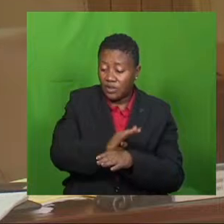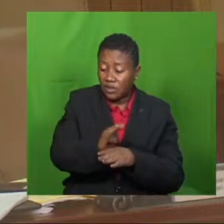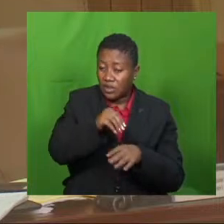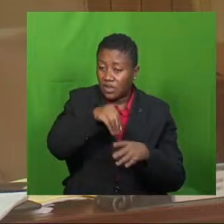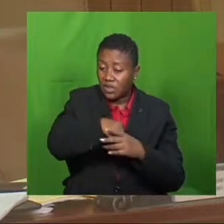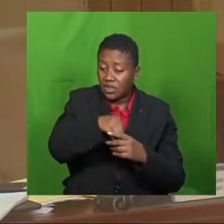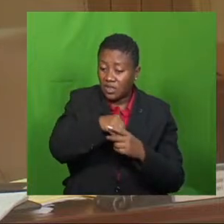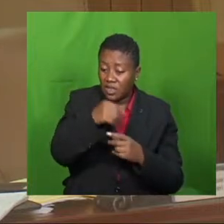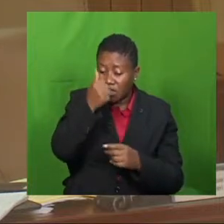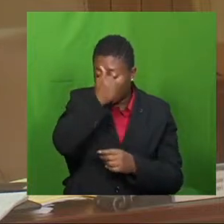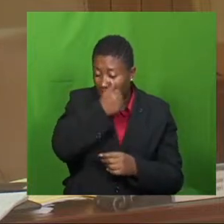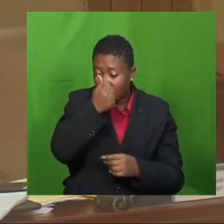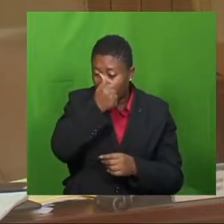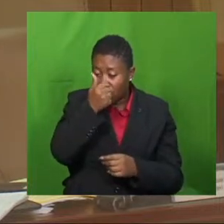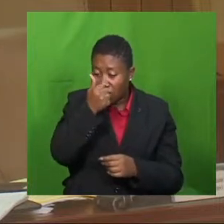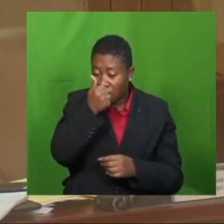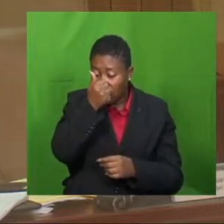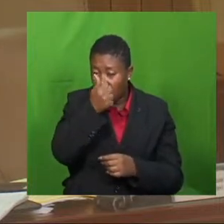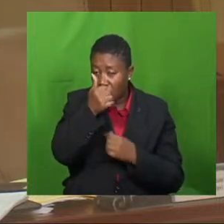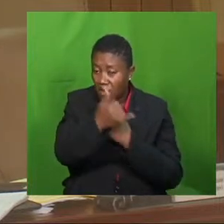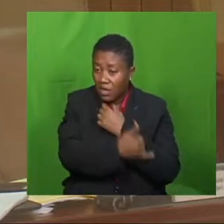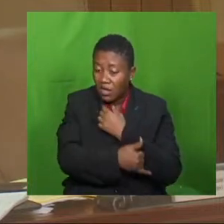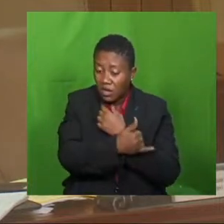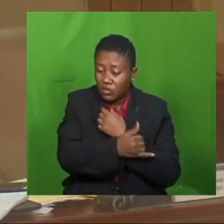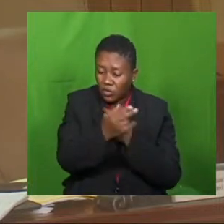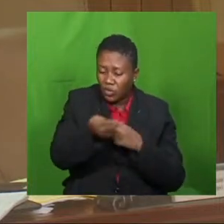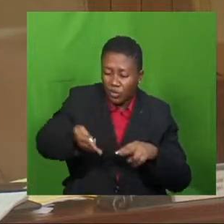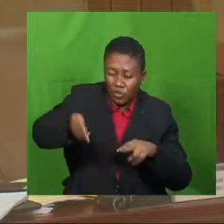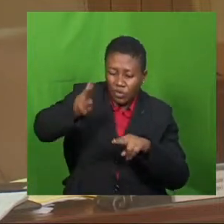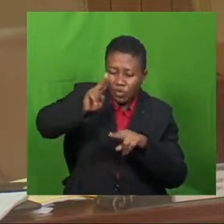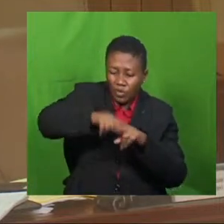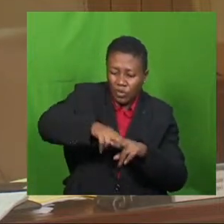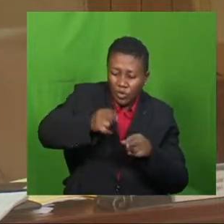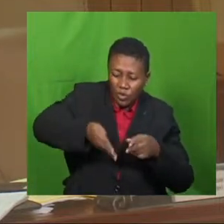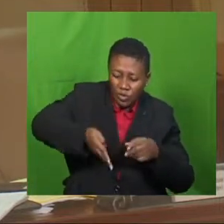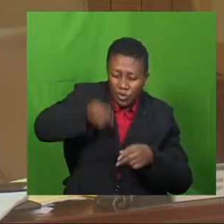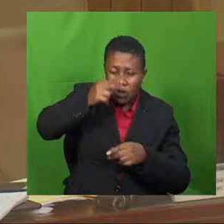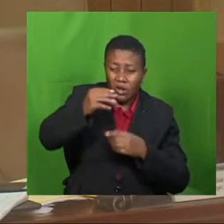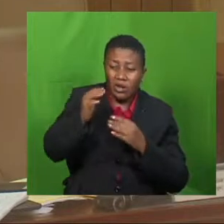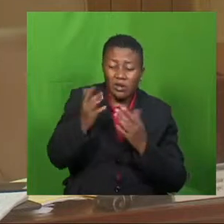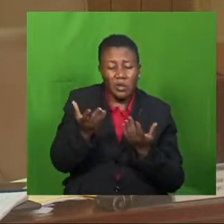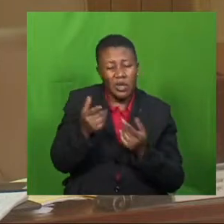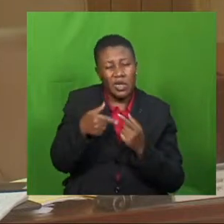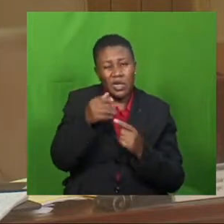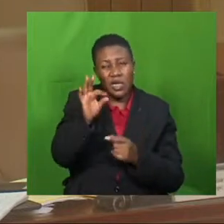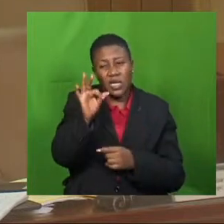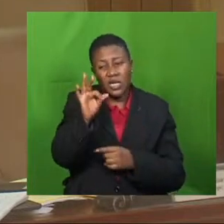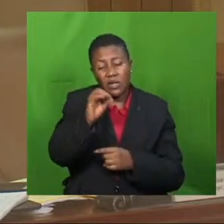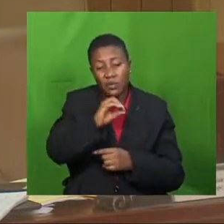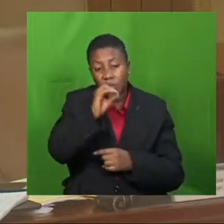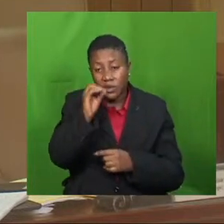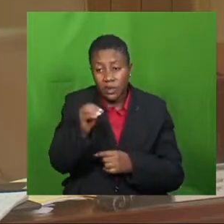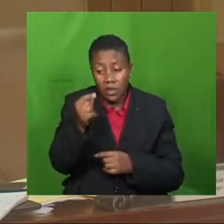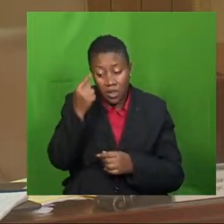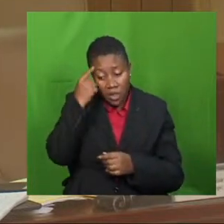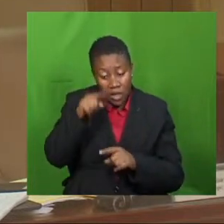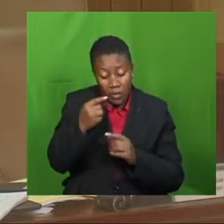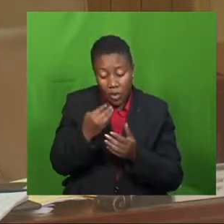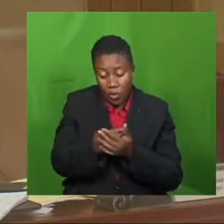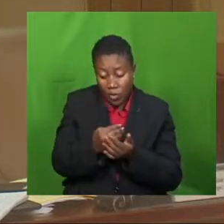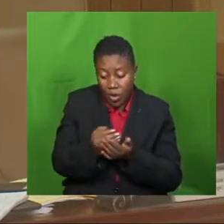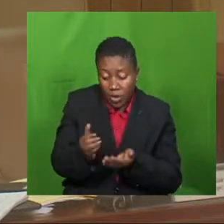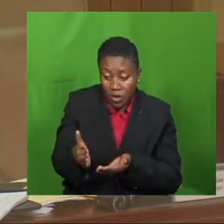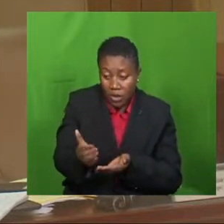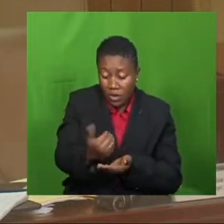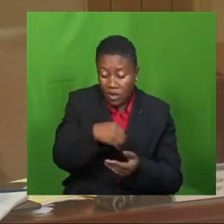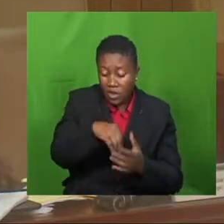by 19%. And look at the revenue that will accrue to the respective countries